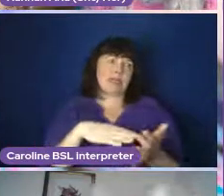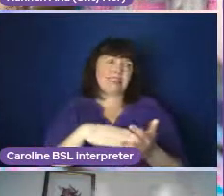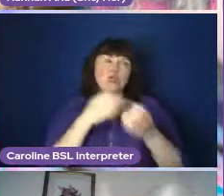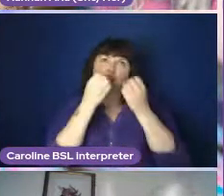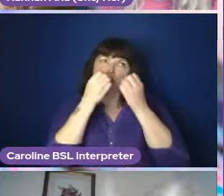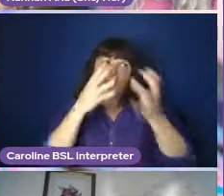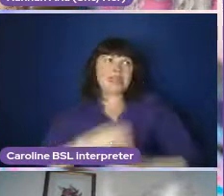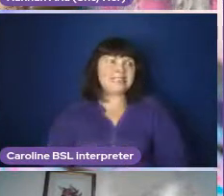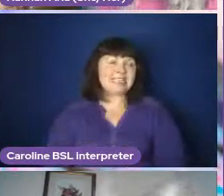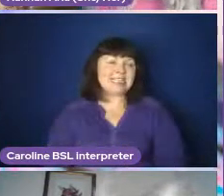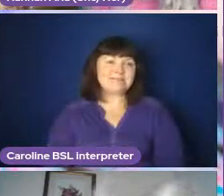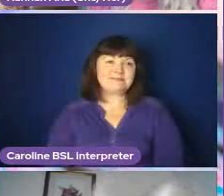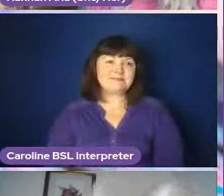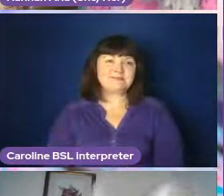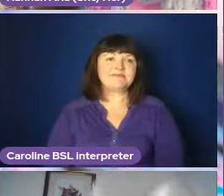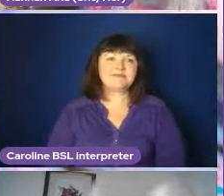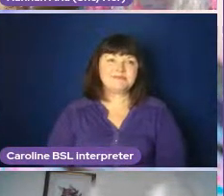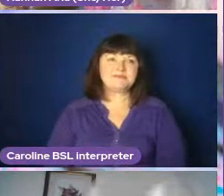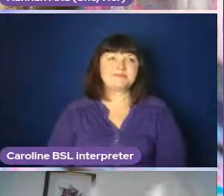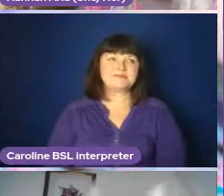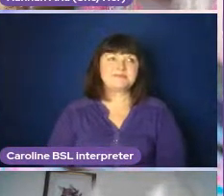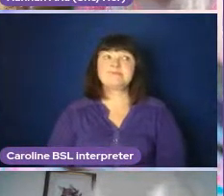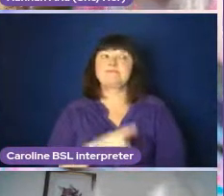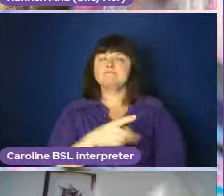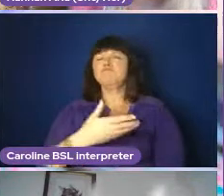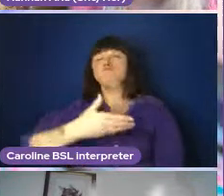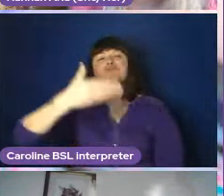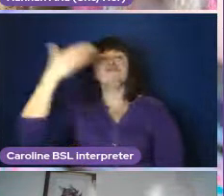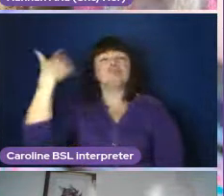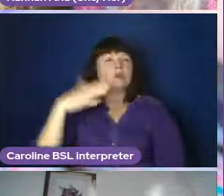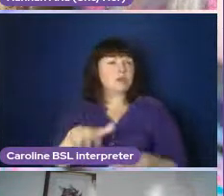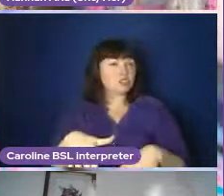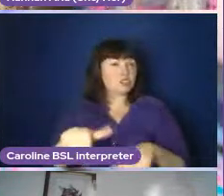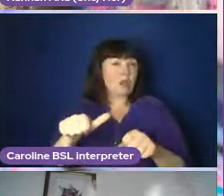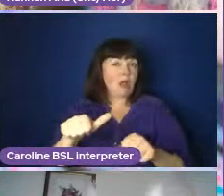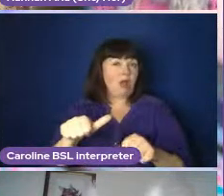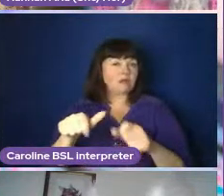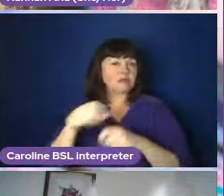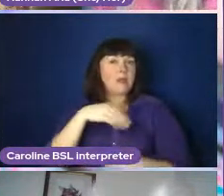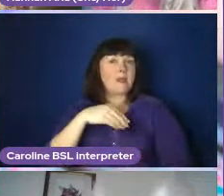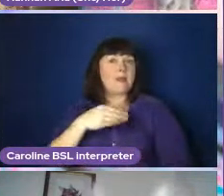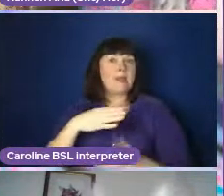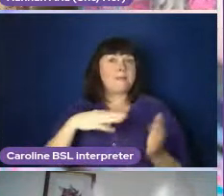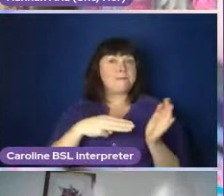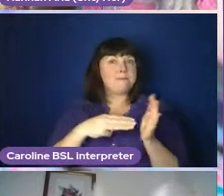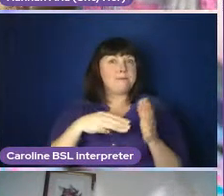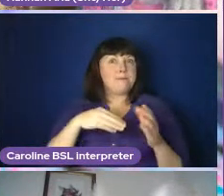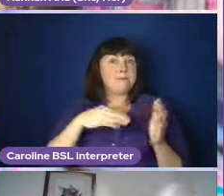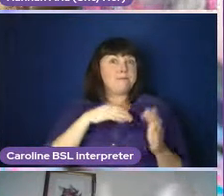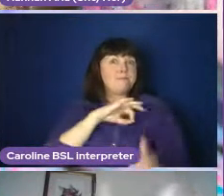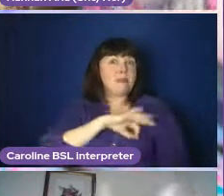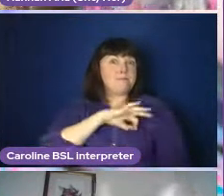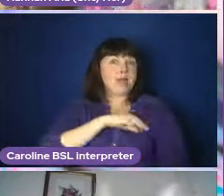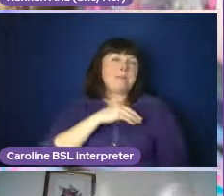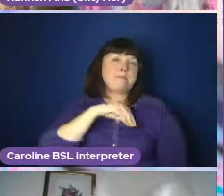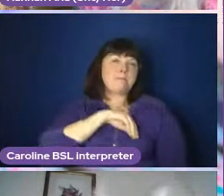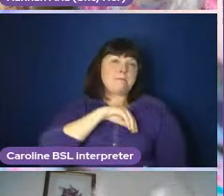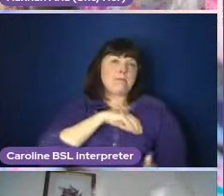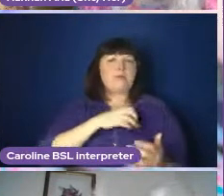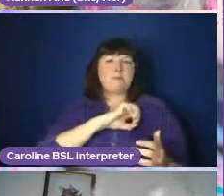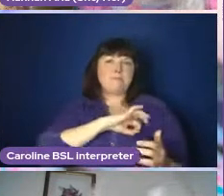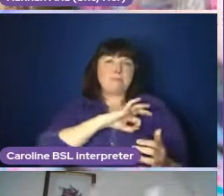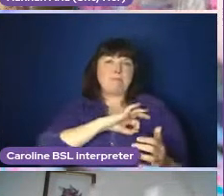really. She started off as one of our members, and now I've just recruited her. So the best